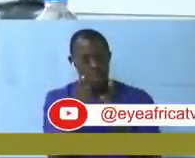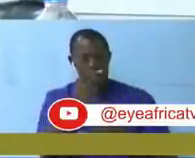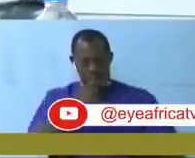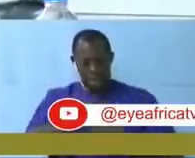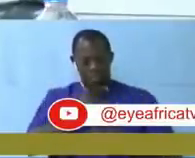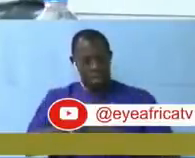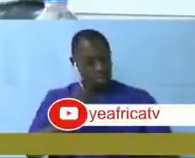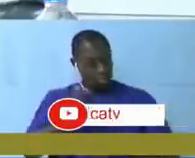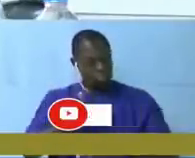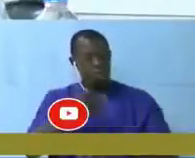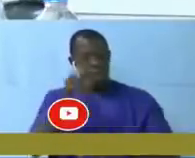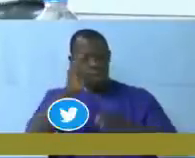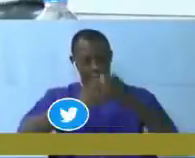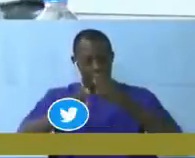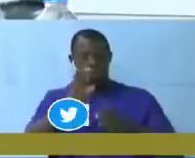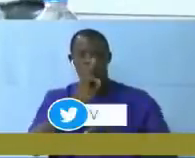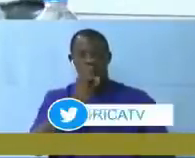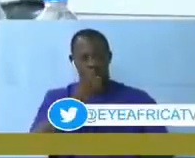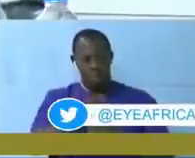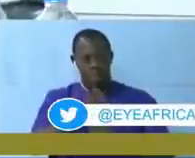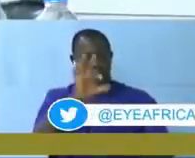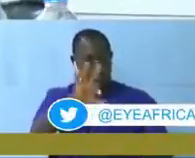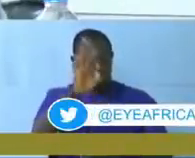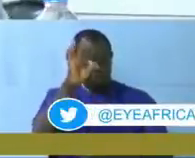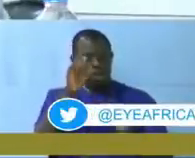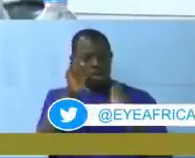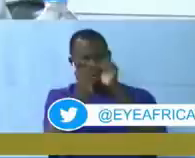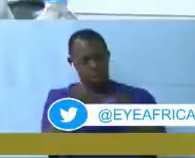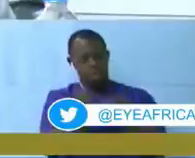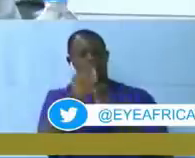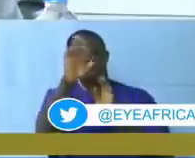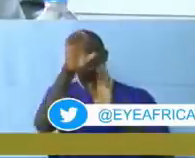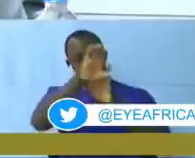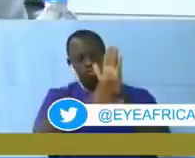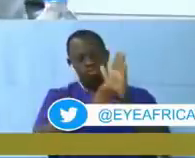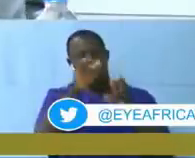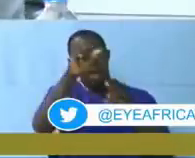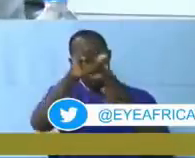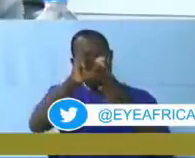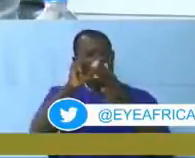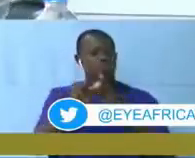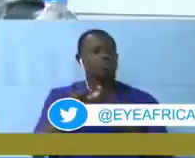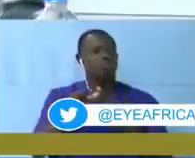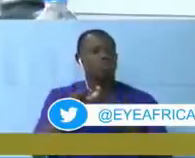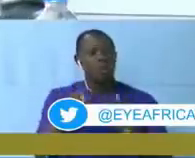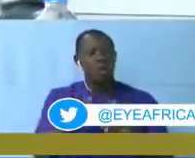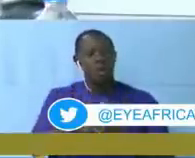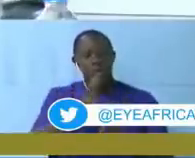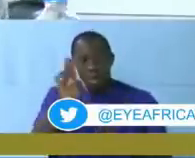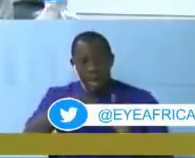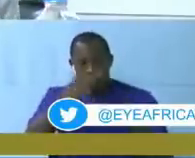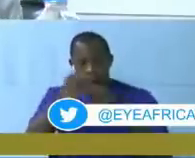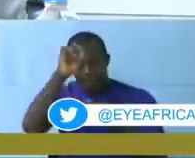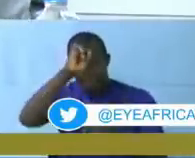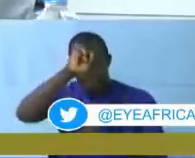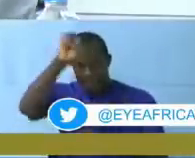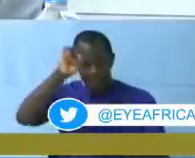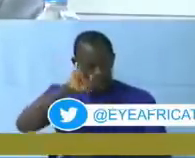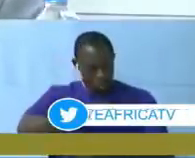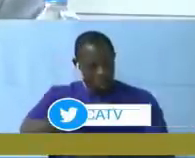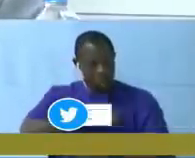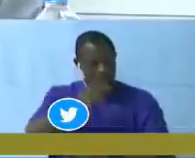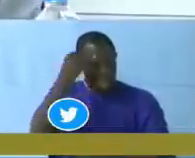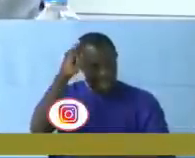very important, you feel that you need extra safeguards for that. Li tax nak moy xat yi nek ci ni loi yi rew mi yep am